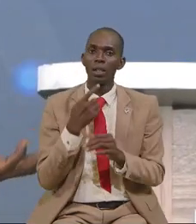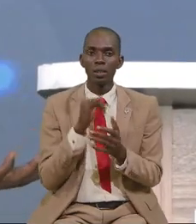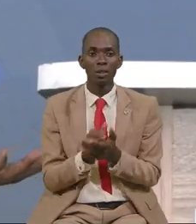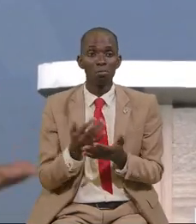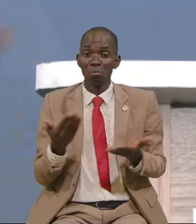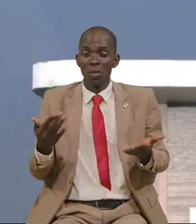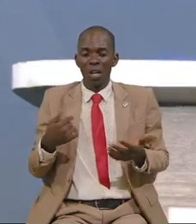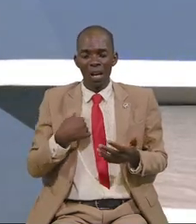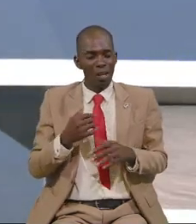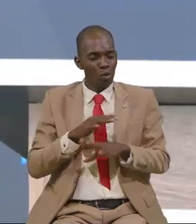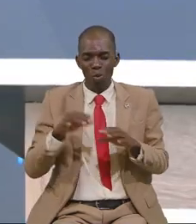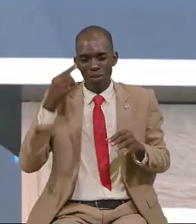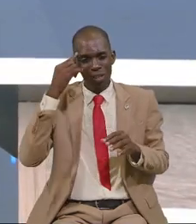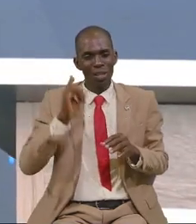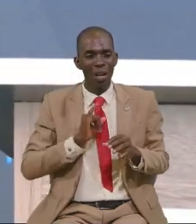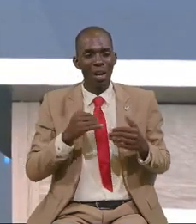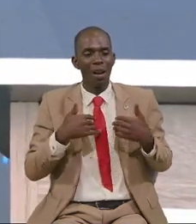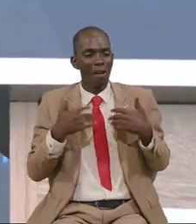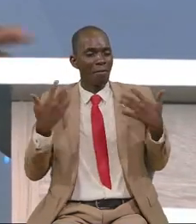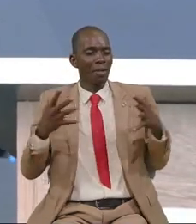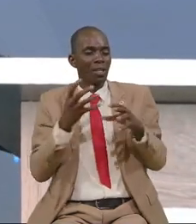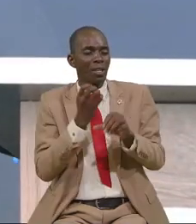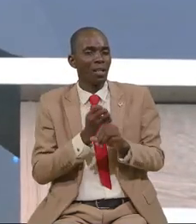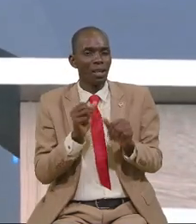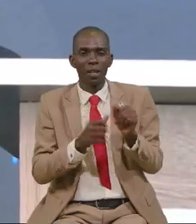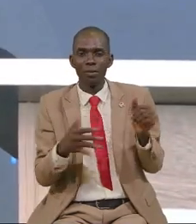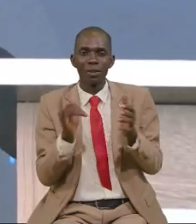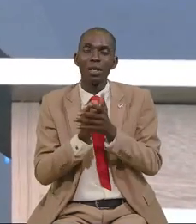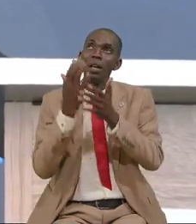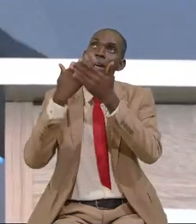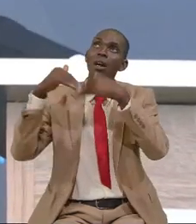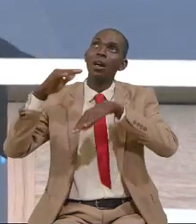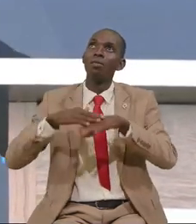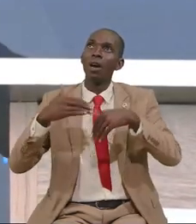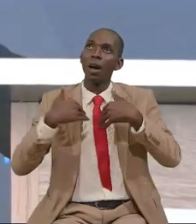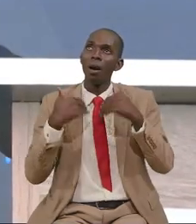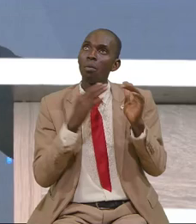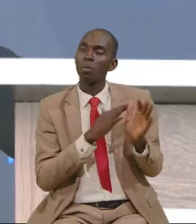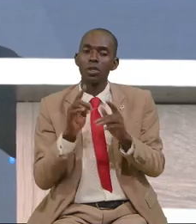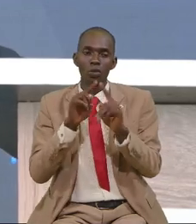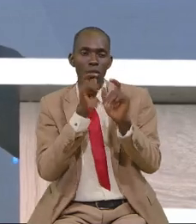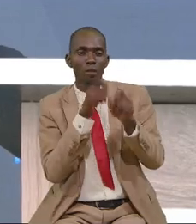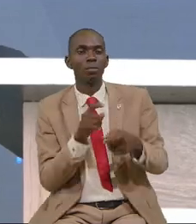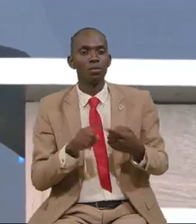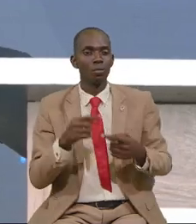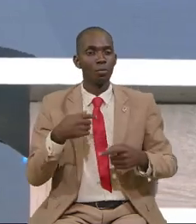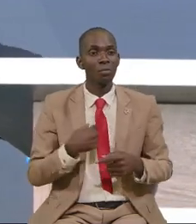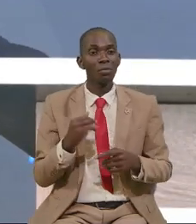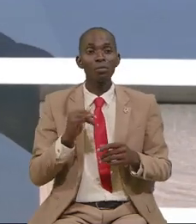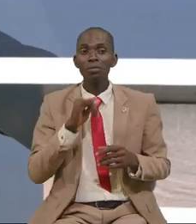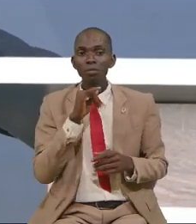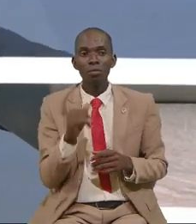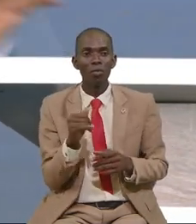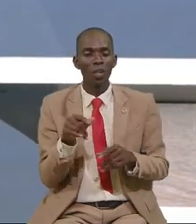got everything that heaven has to offer. Not as though I'd already attained, neither